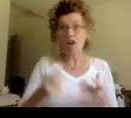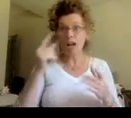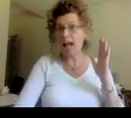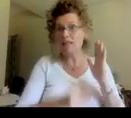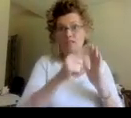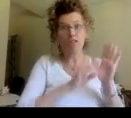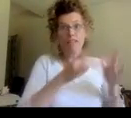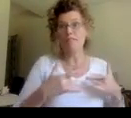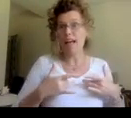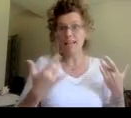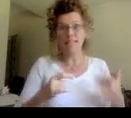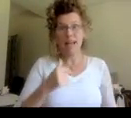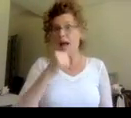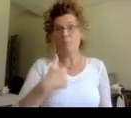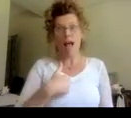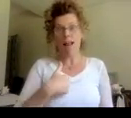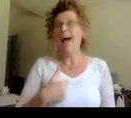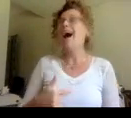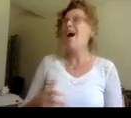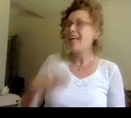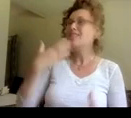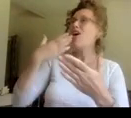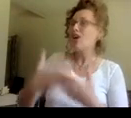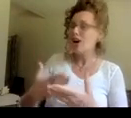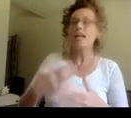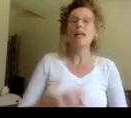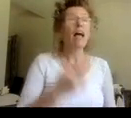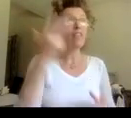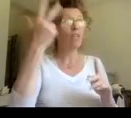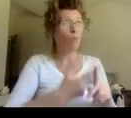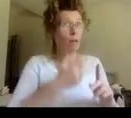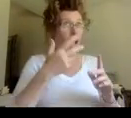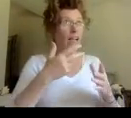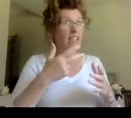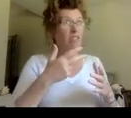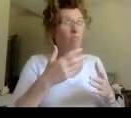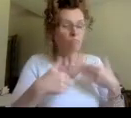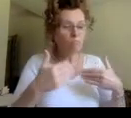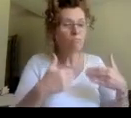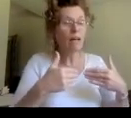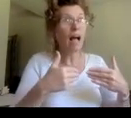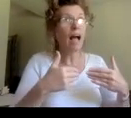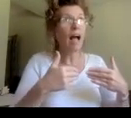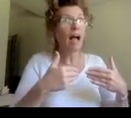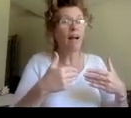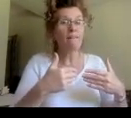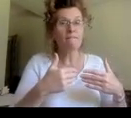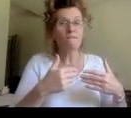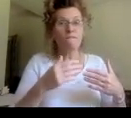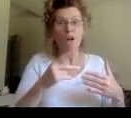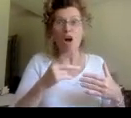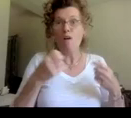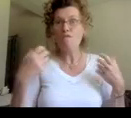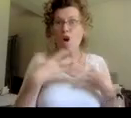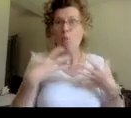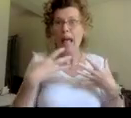I'm not going to as well. That's so good. So good. And then 3 months into my coaching business, I got this phobia of speaking English, because a